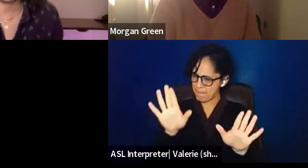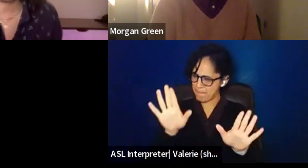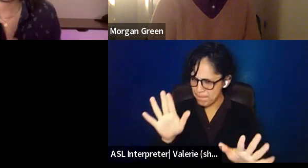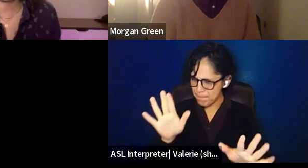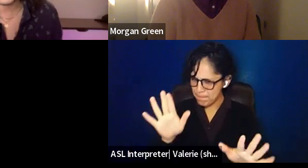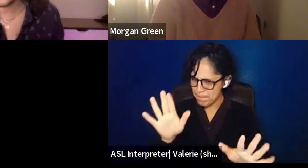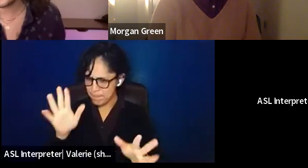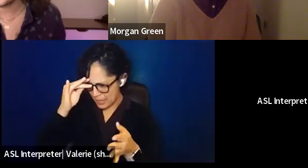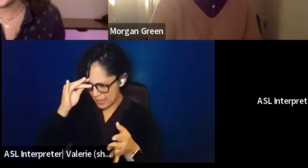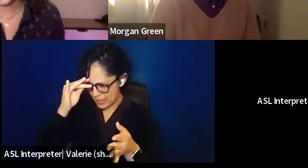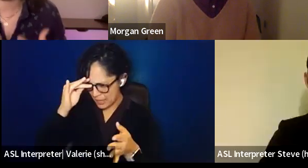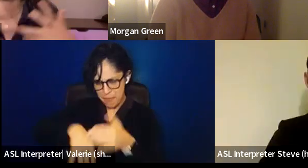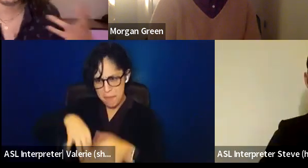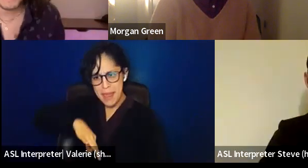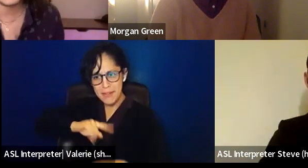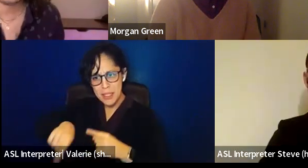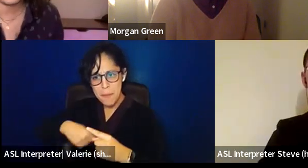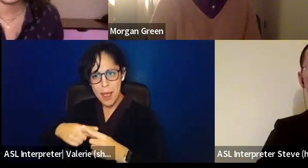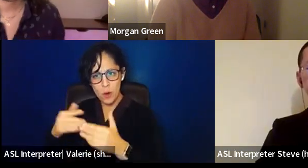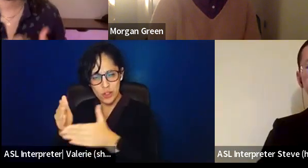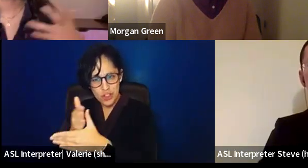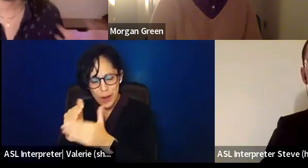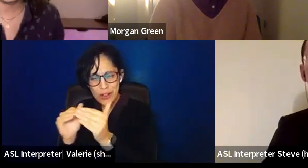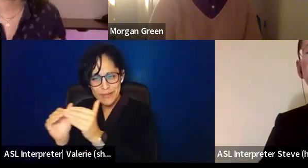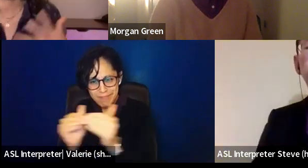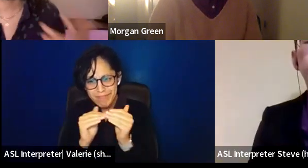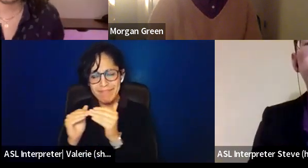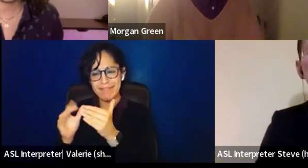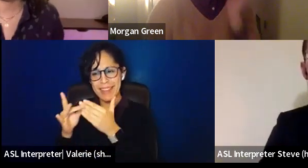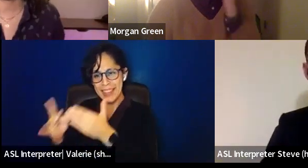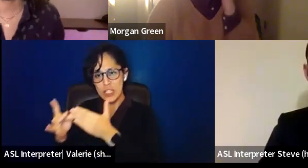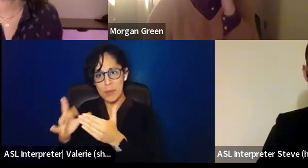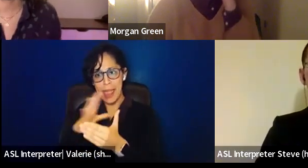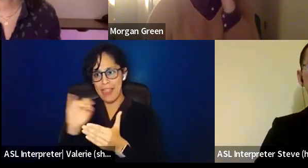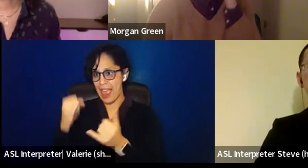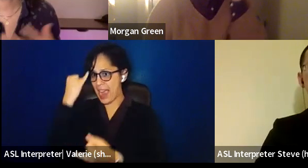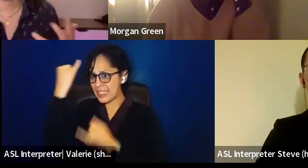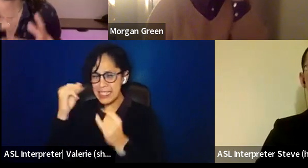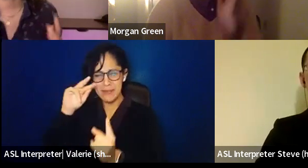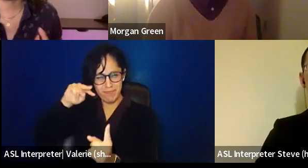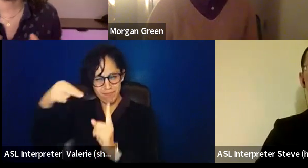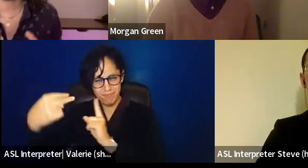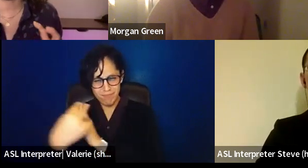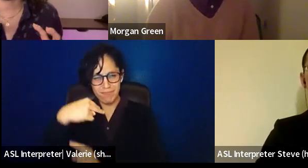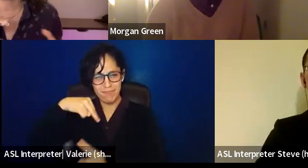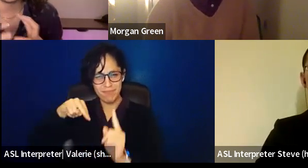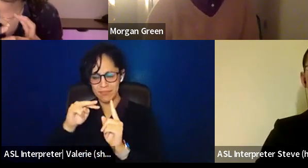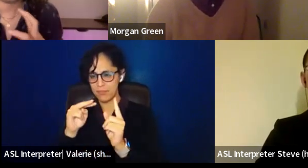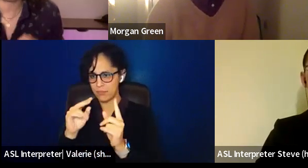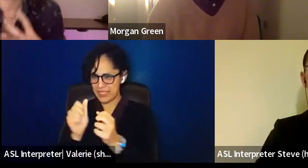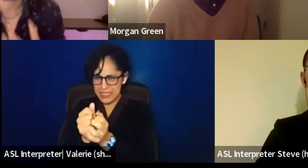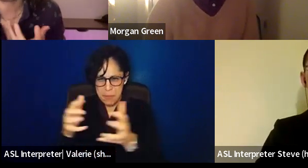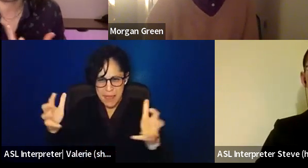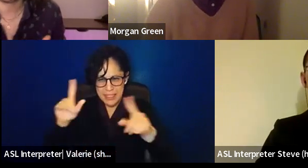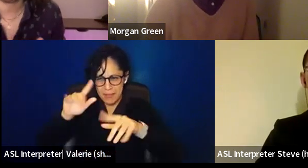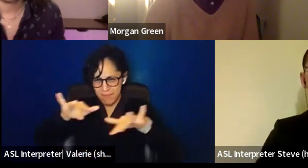shared leadership, as Morgan was saying, the expansiveness of ideas and perspectives, you know, and giving yourself that time